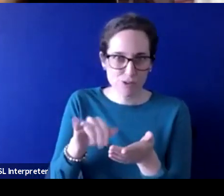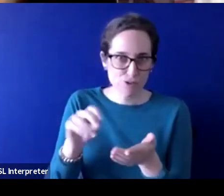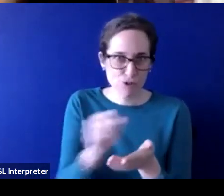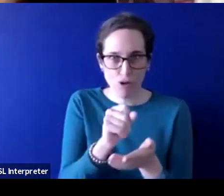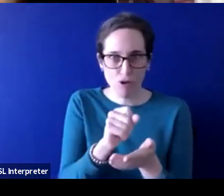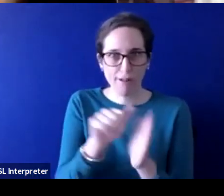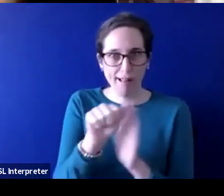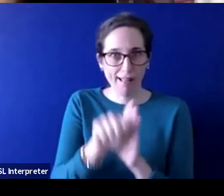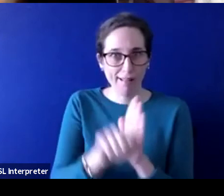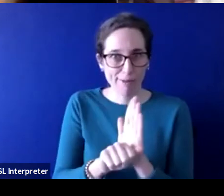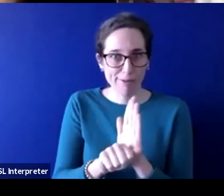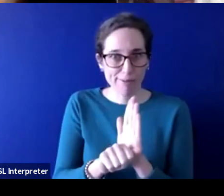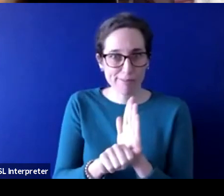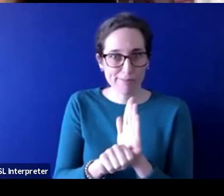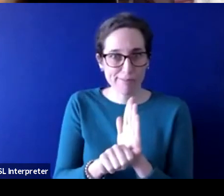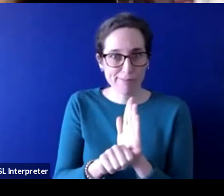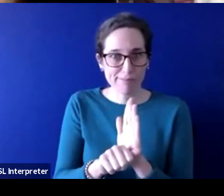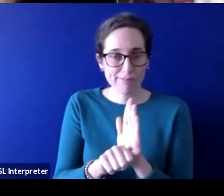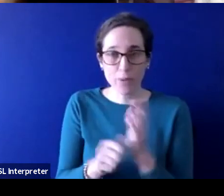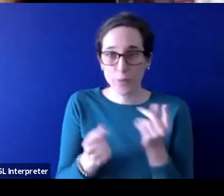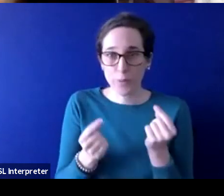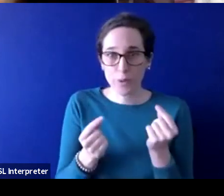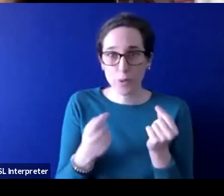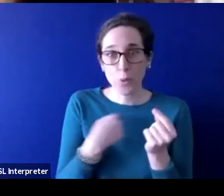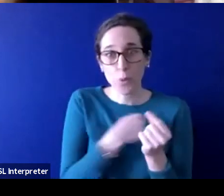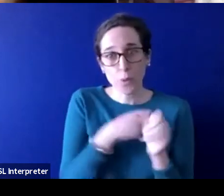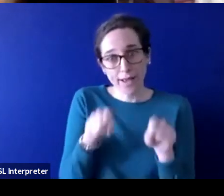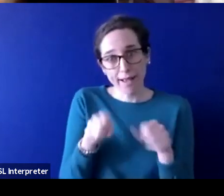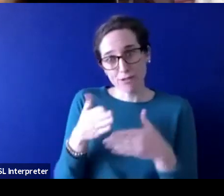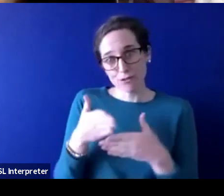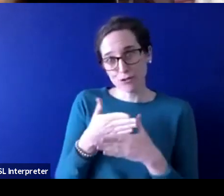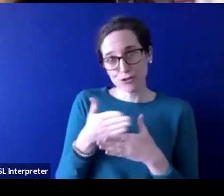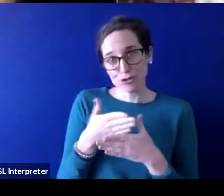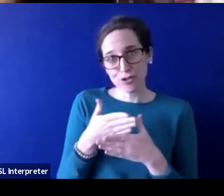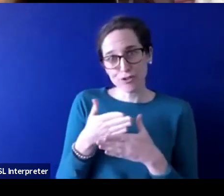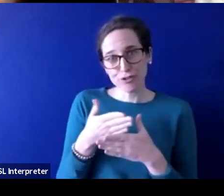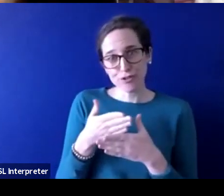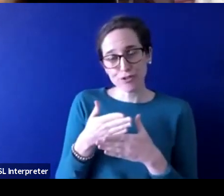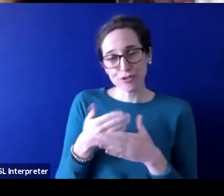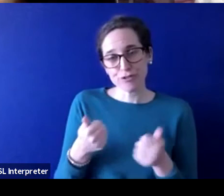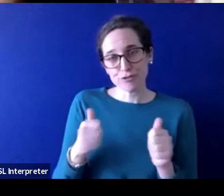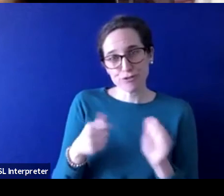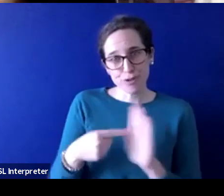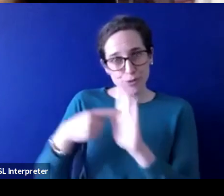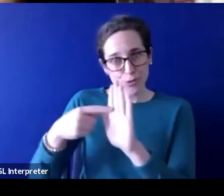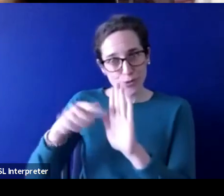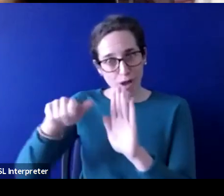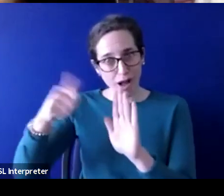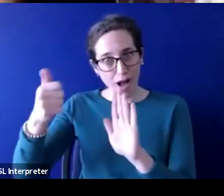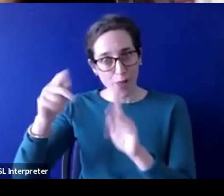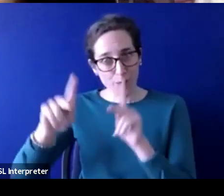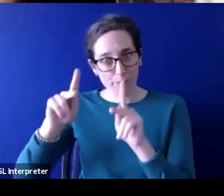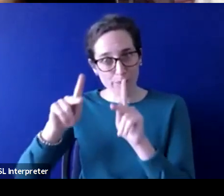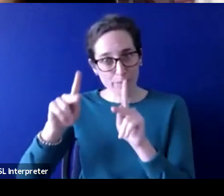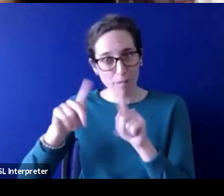really hit. All we can do is share and try to show others, but at the same time, people